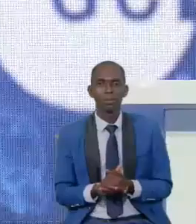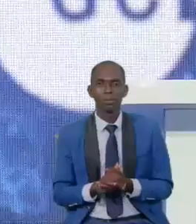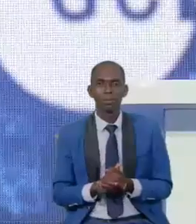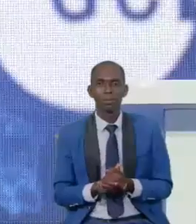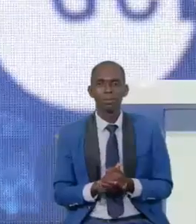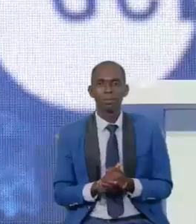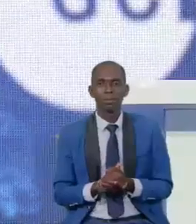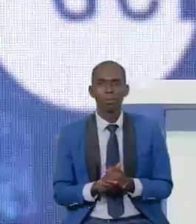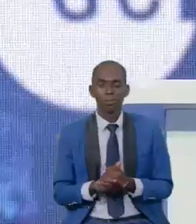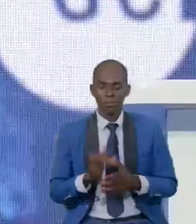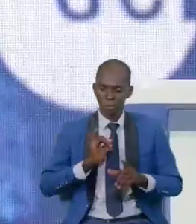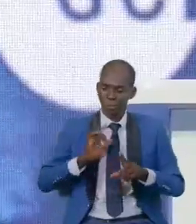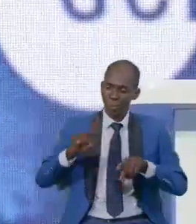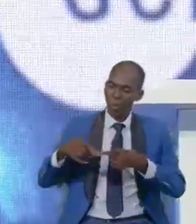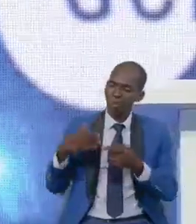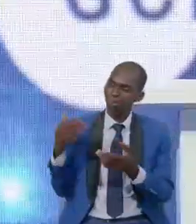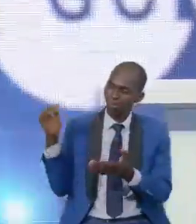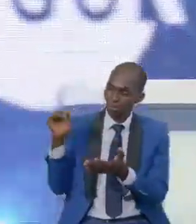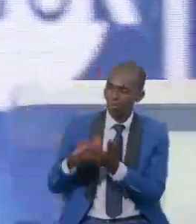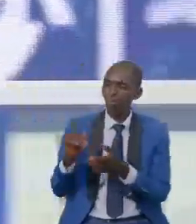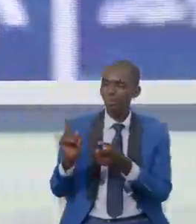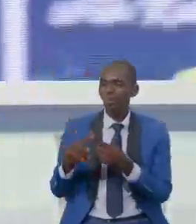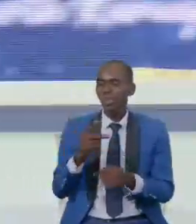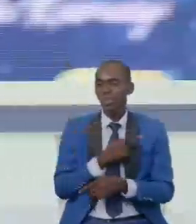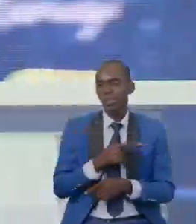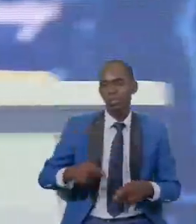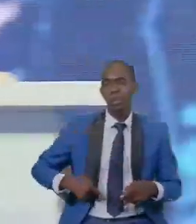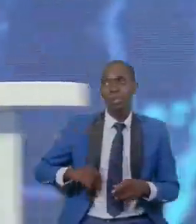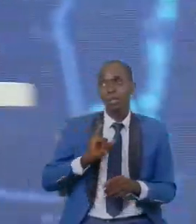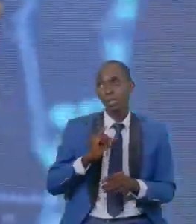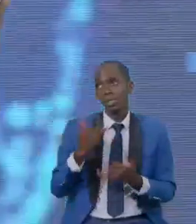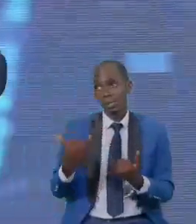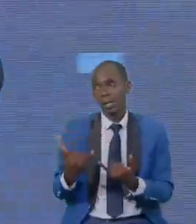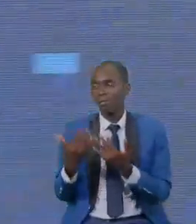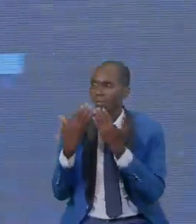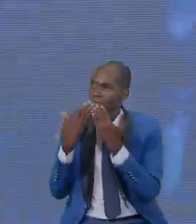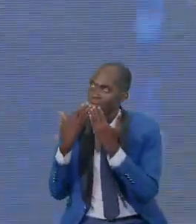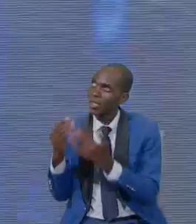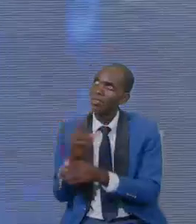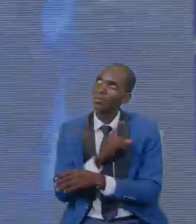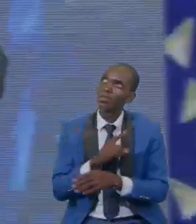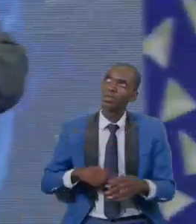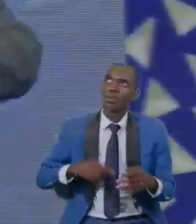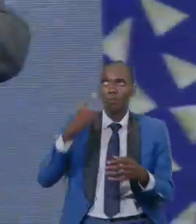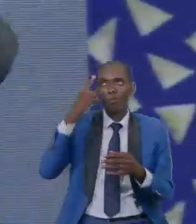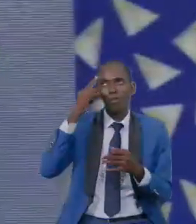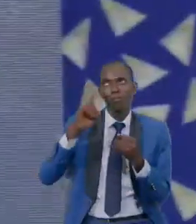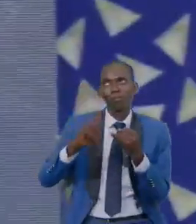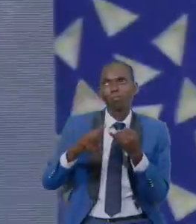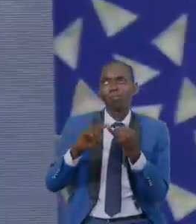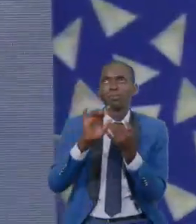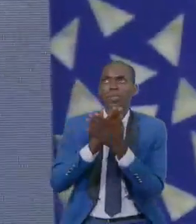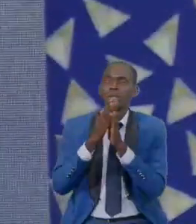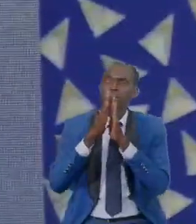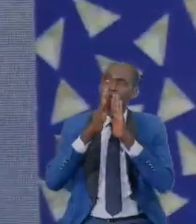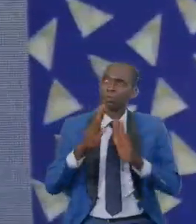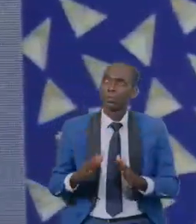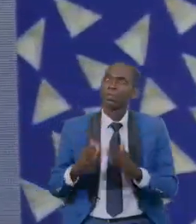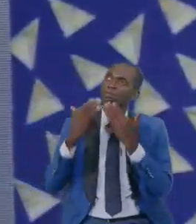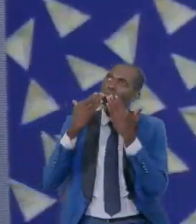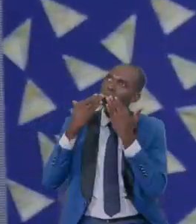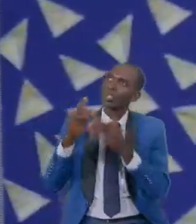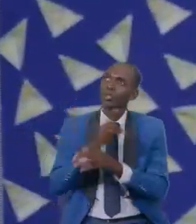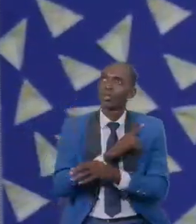I went back to him again. I said, thank you, Lord, for peace. Thank you, Lord,